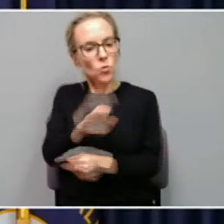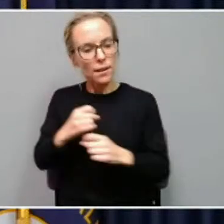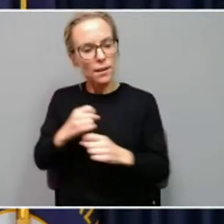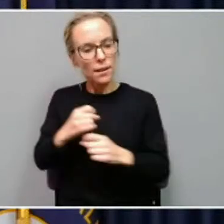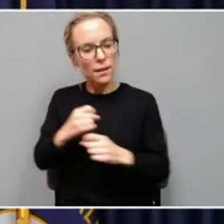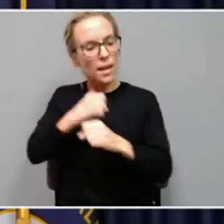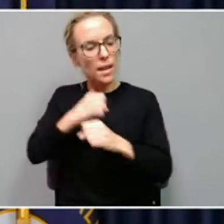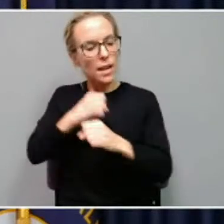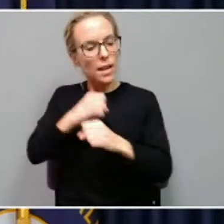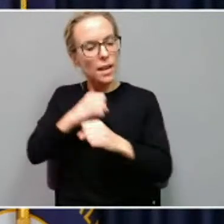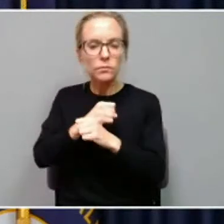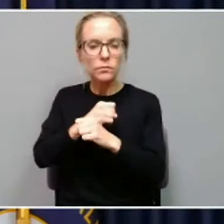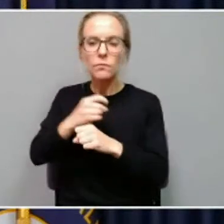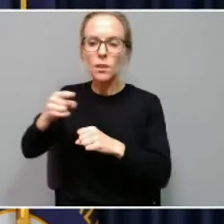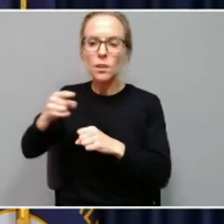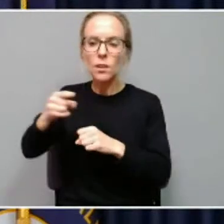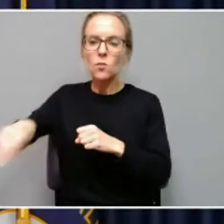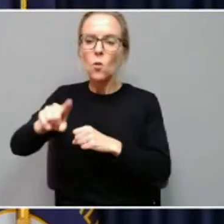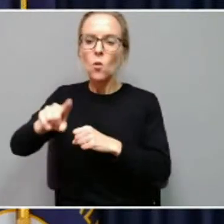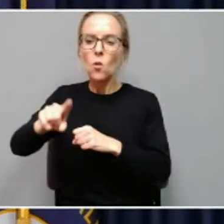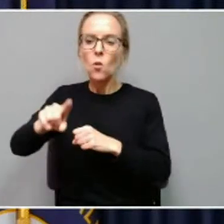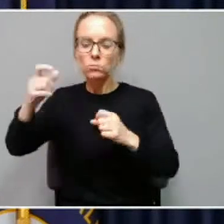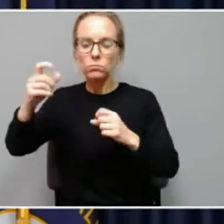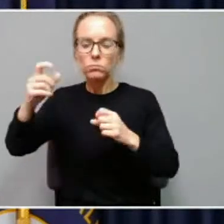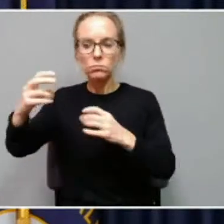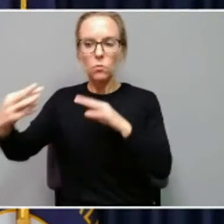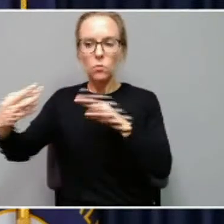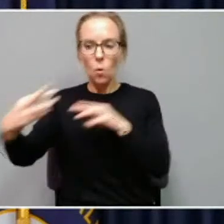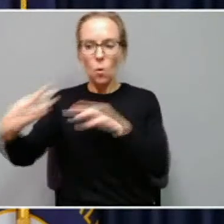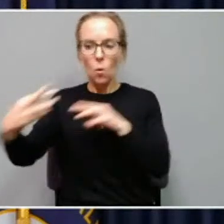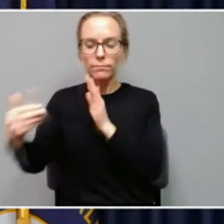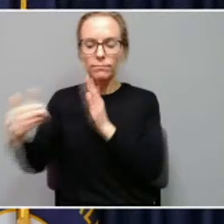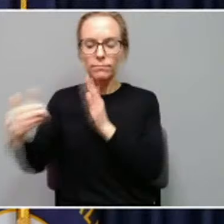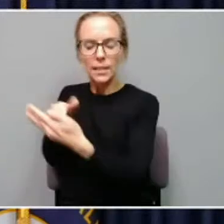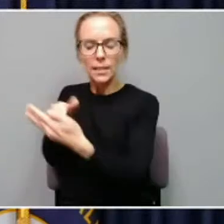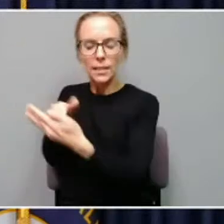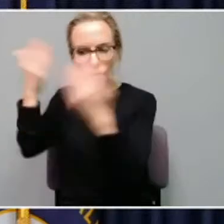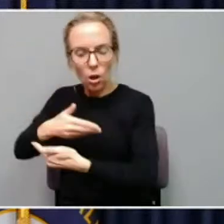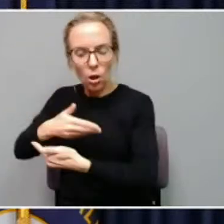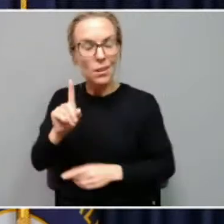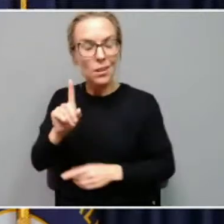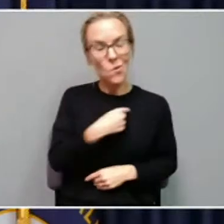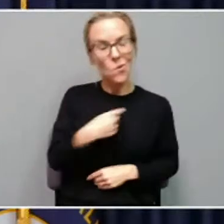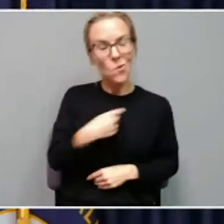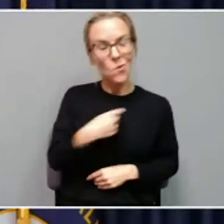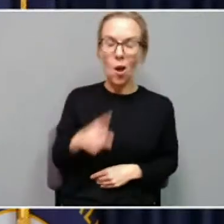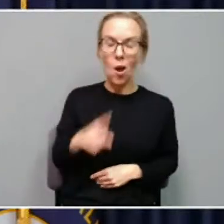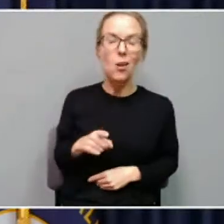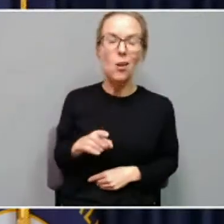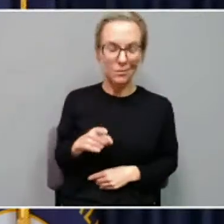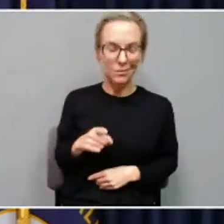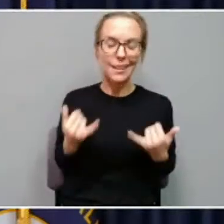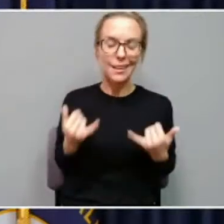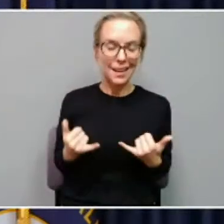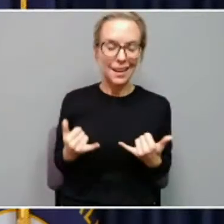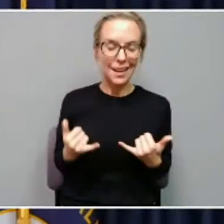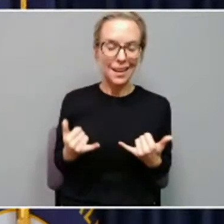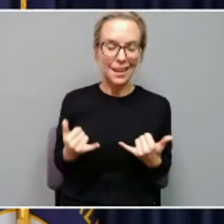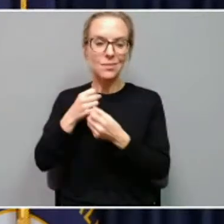the forces of darkness. That's where we are. I think Dr. Fox talked about the golden